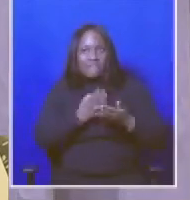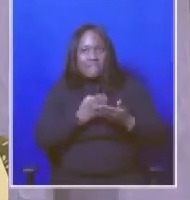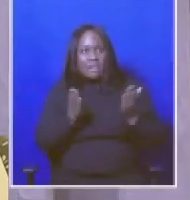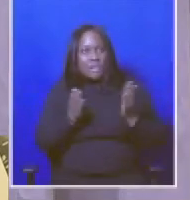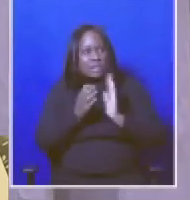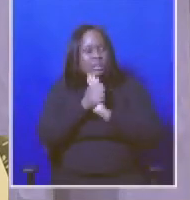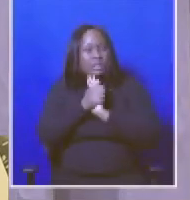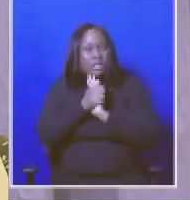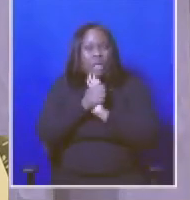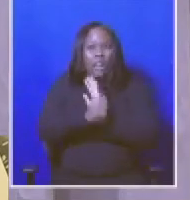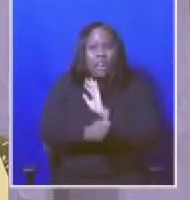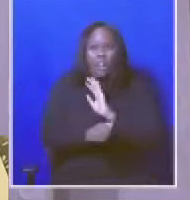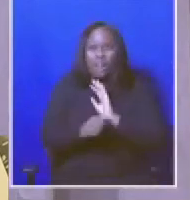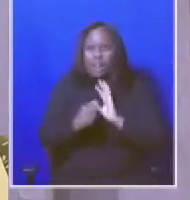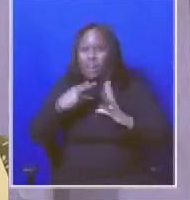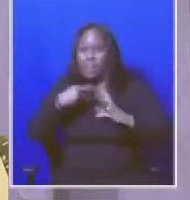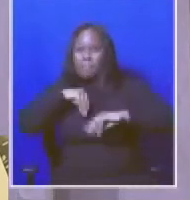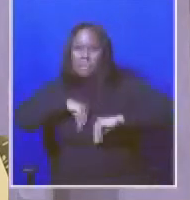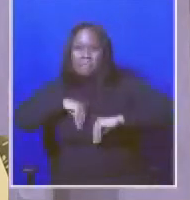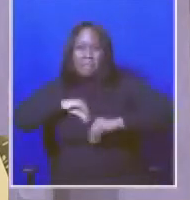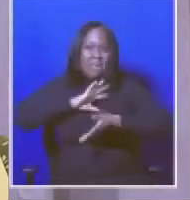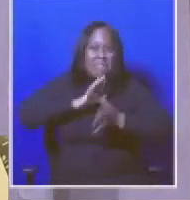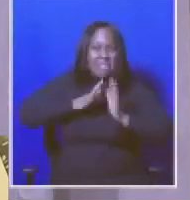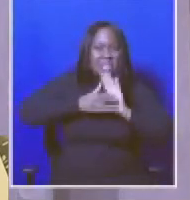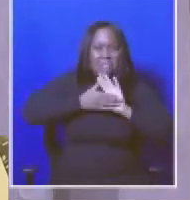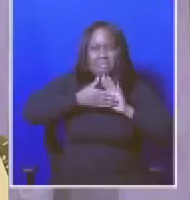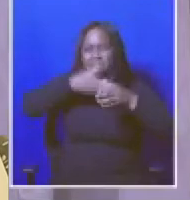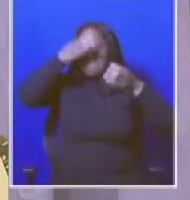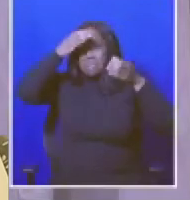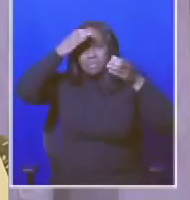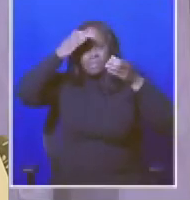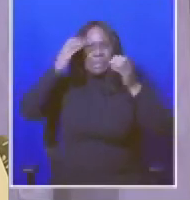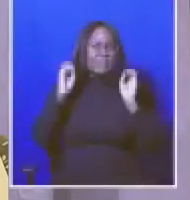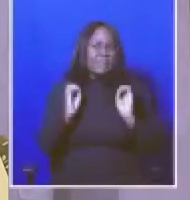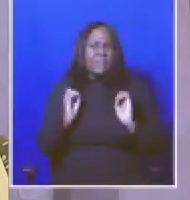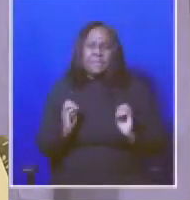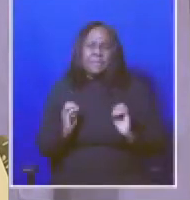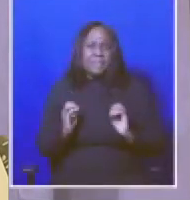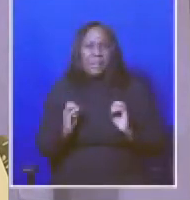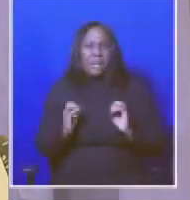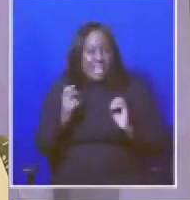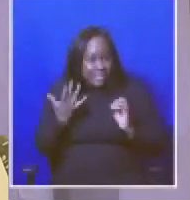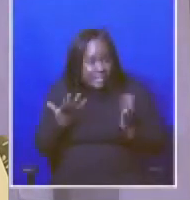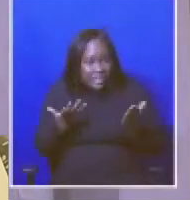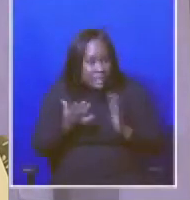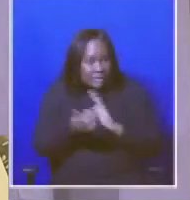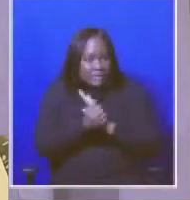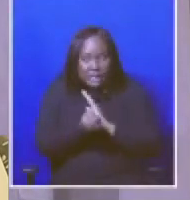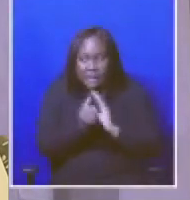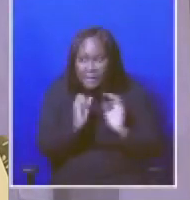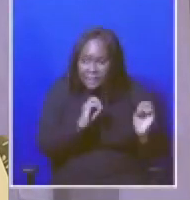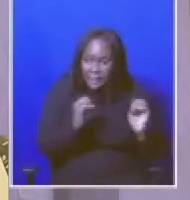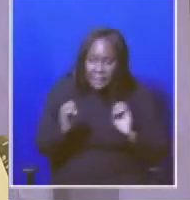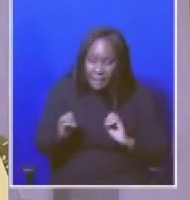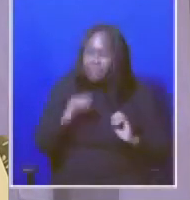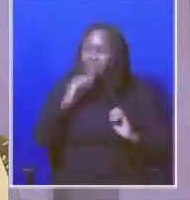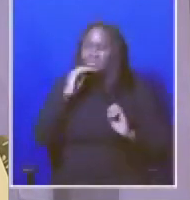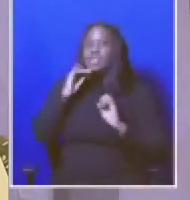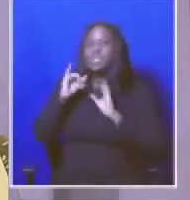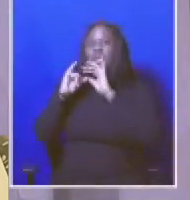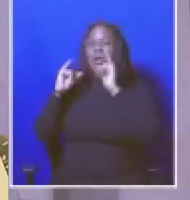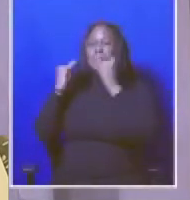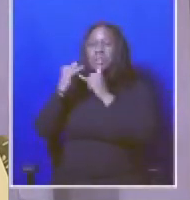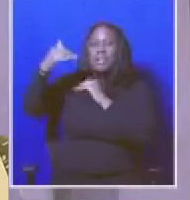government that you require and all the expertise. And when you don't, you then go out